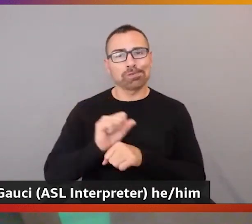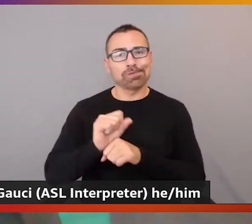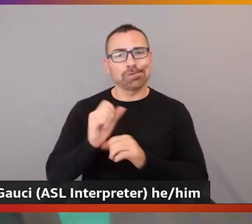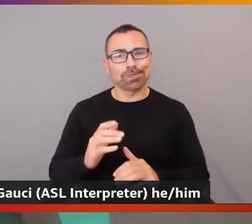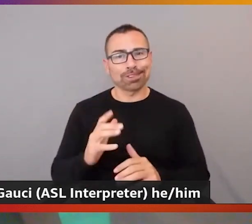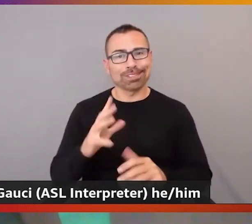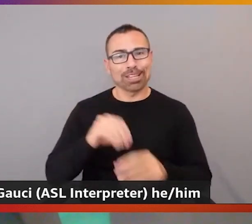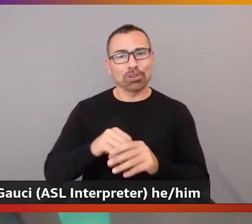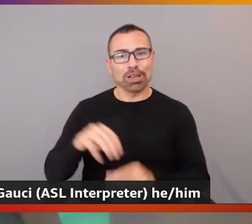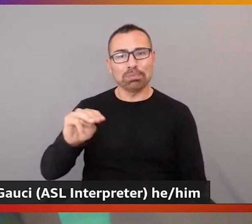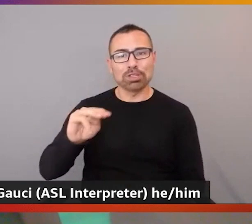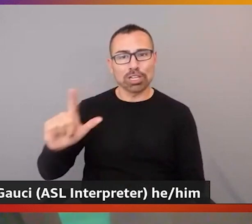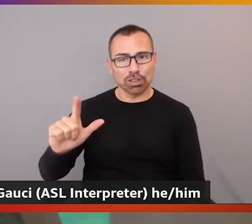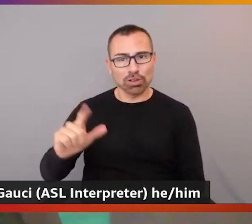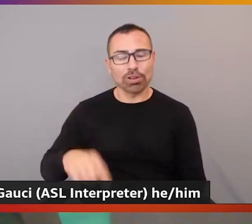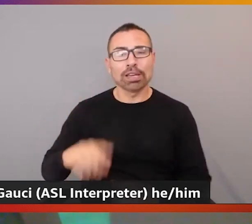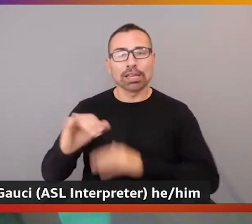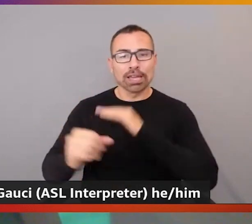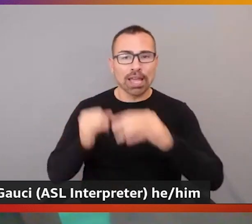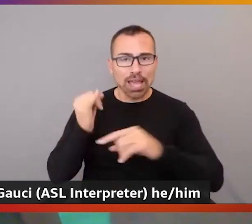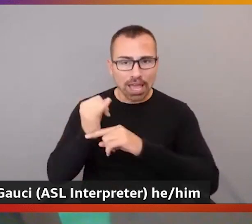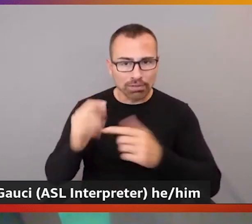inference, CI/CD tools,